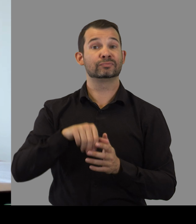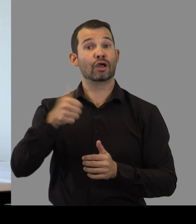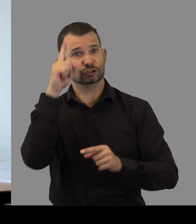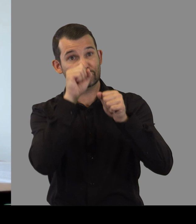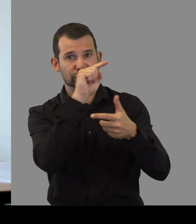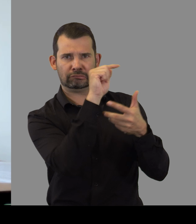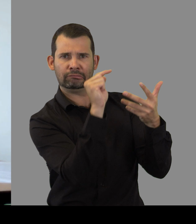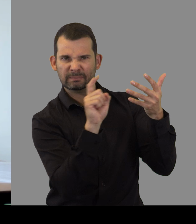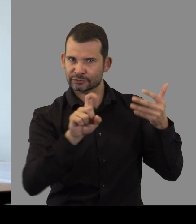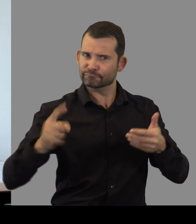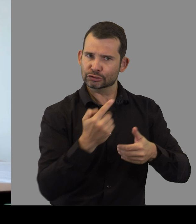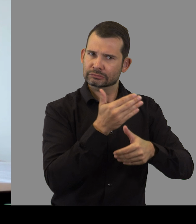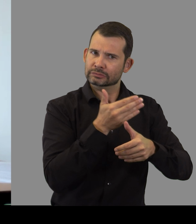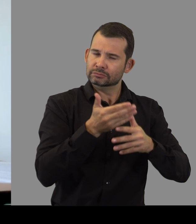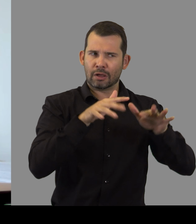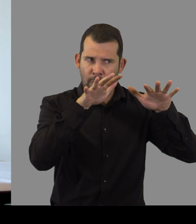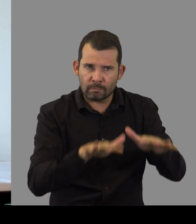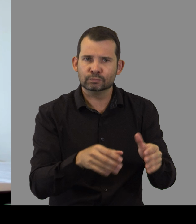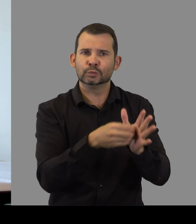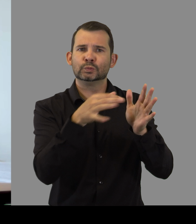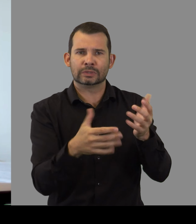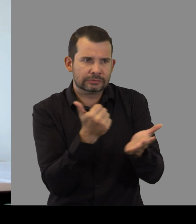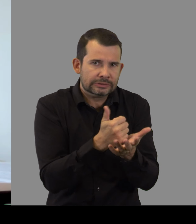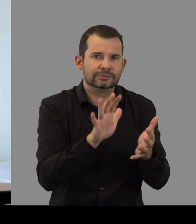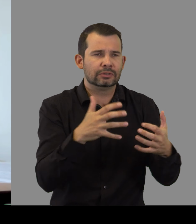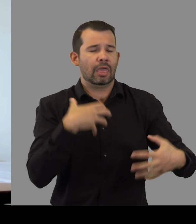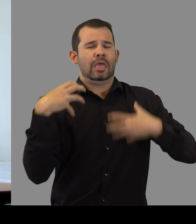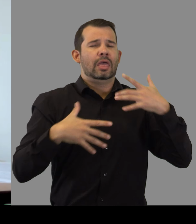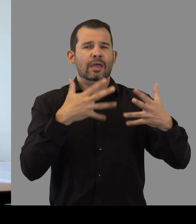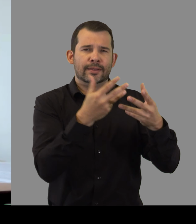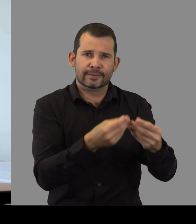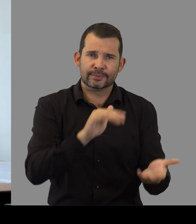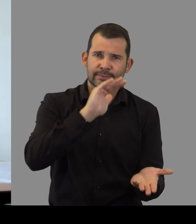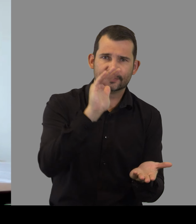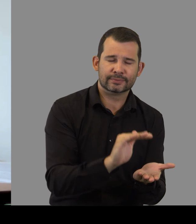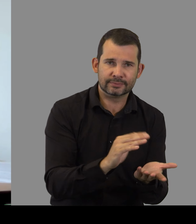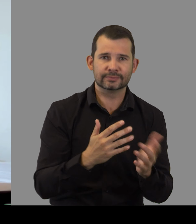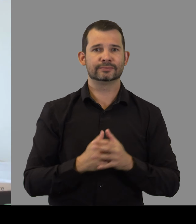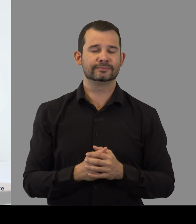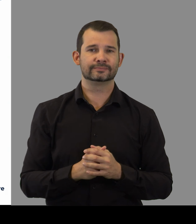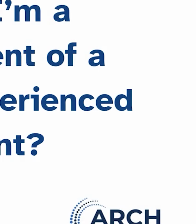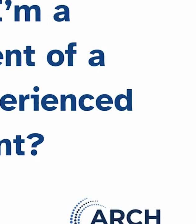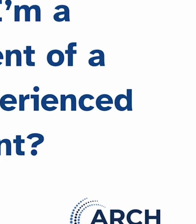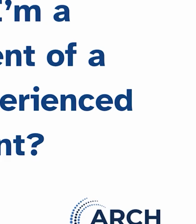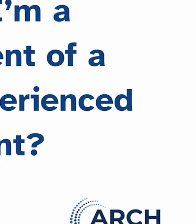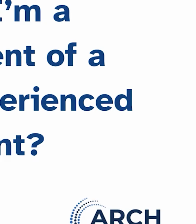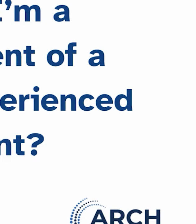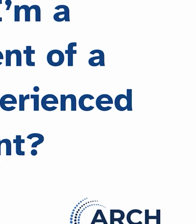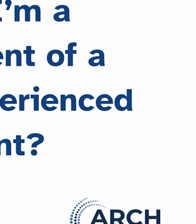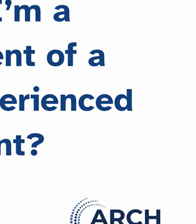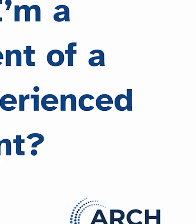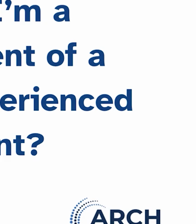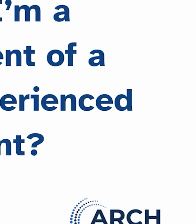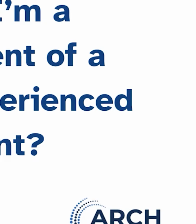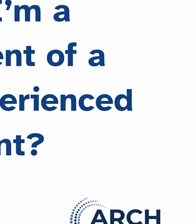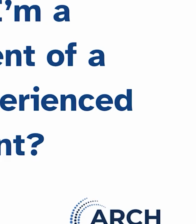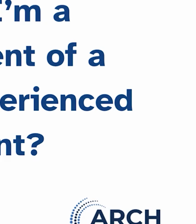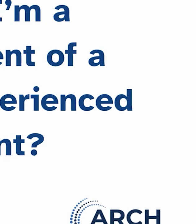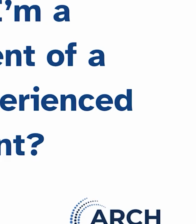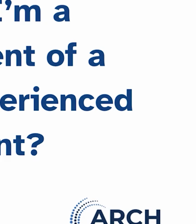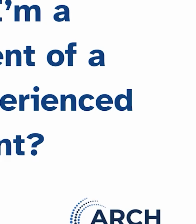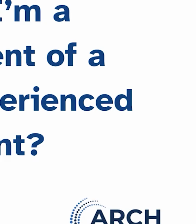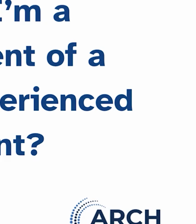Other strategies must be used first to calm the student and to assist in dysregulation. What can I do if I'm a student or the